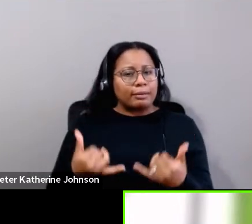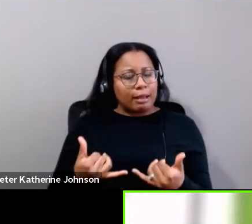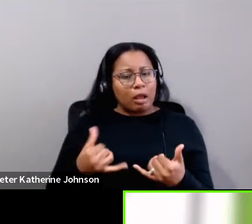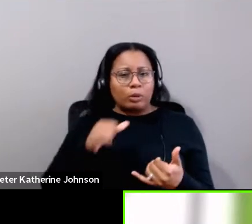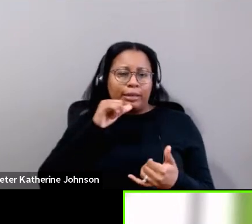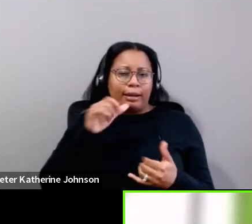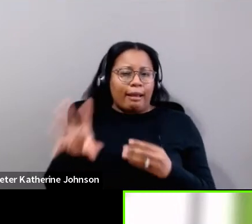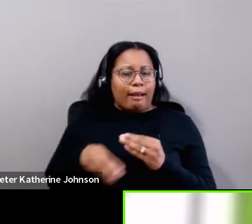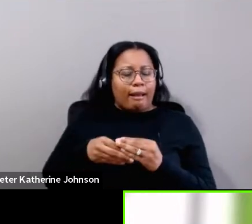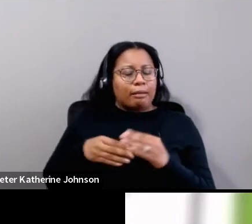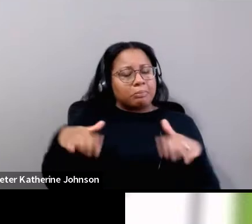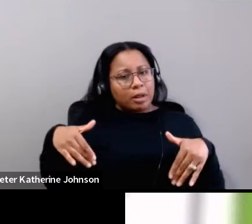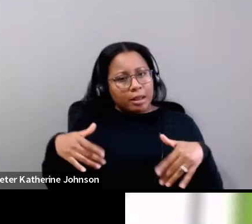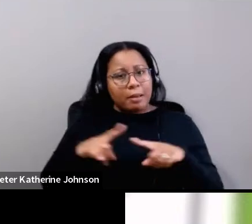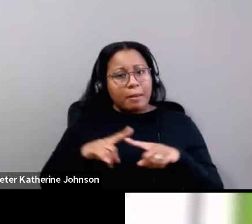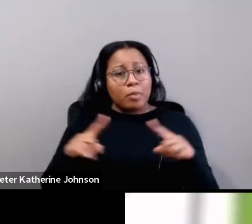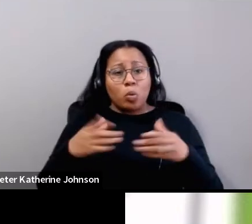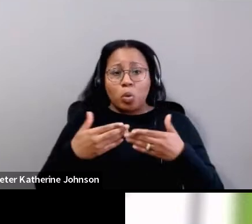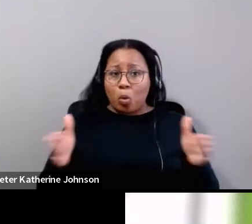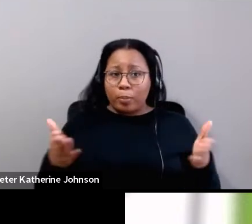suggestions.